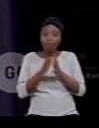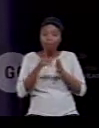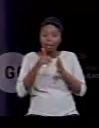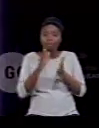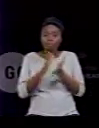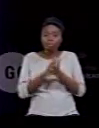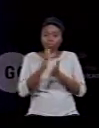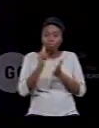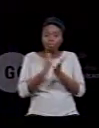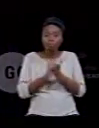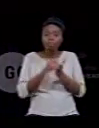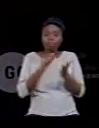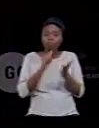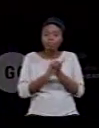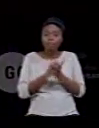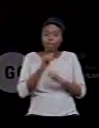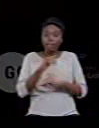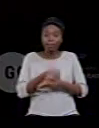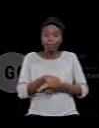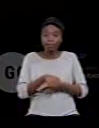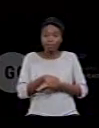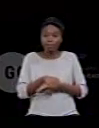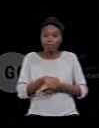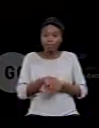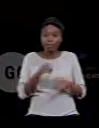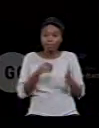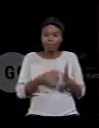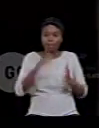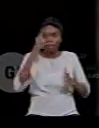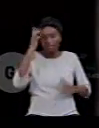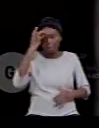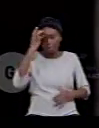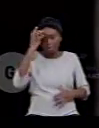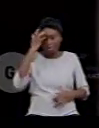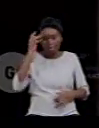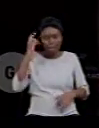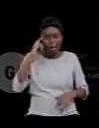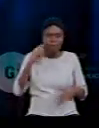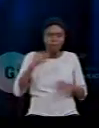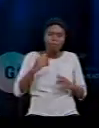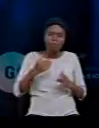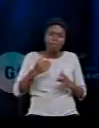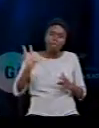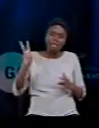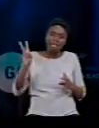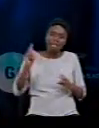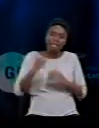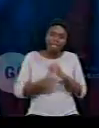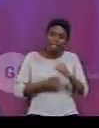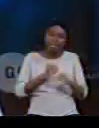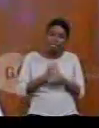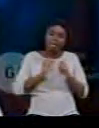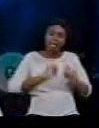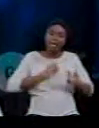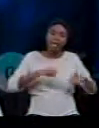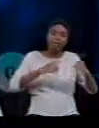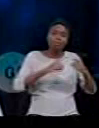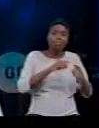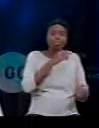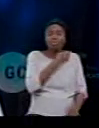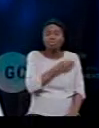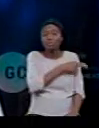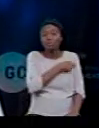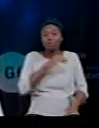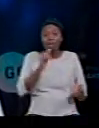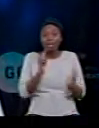believe that that night, this sickness will hold me for over 16 years. Where I don't go to hospital that very